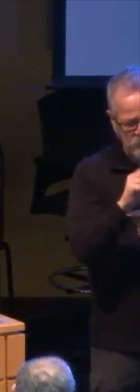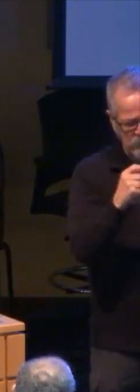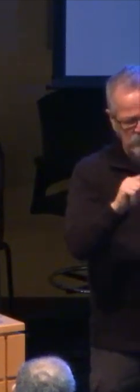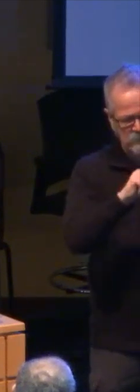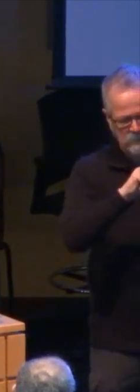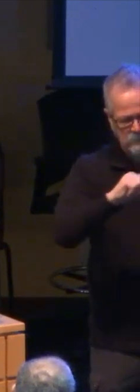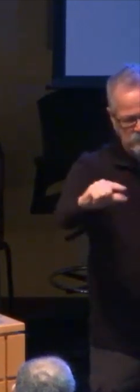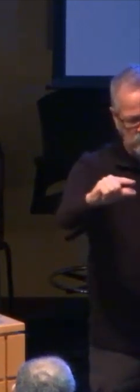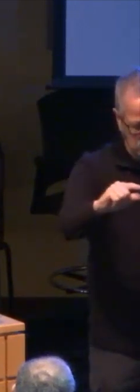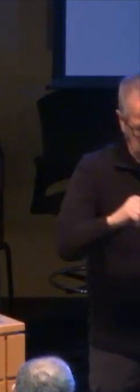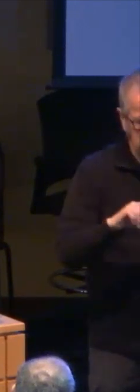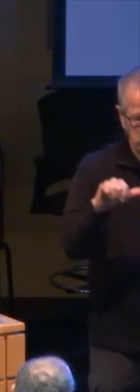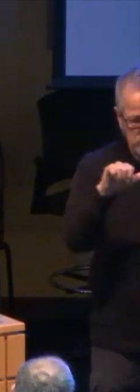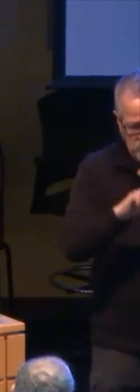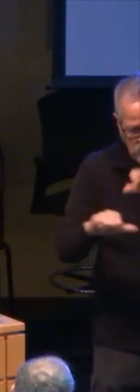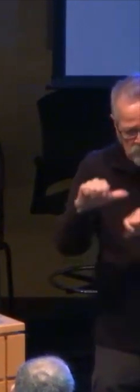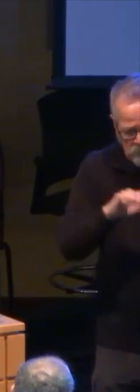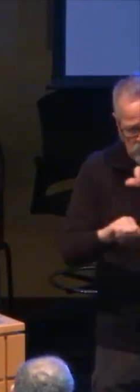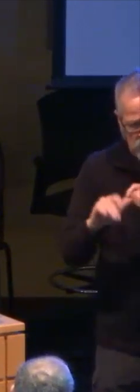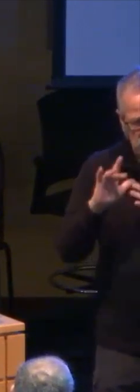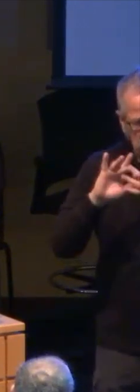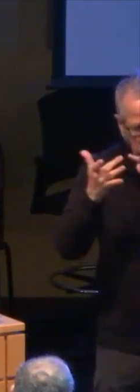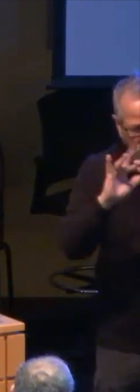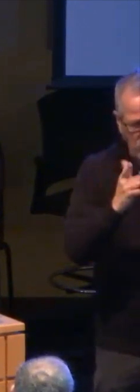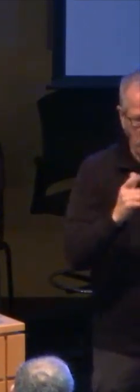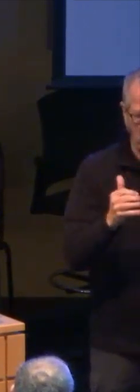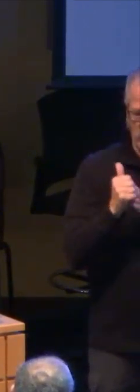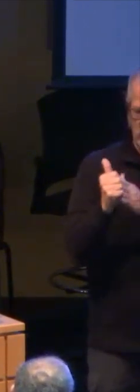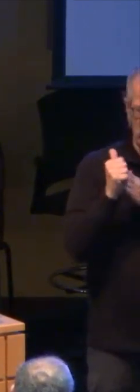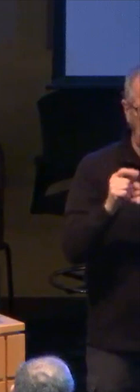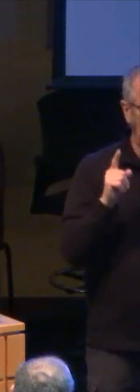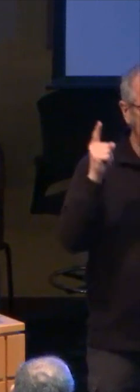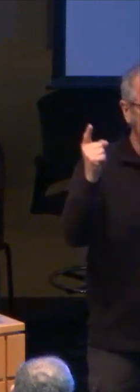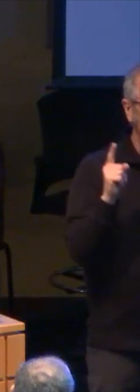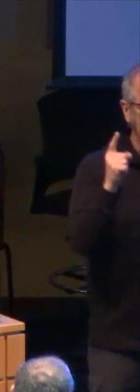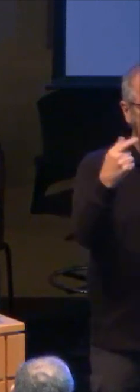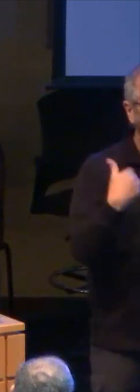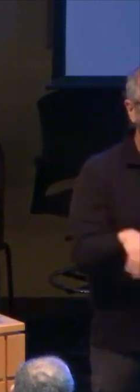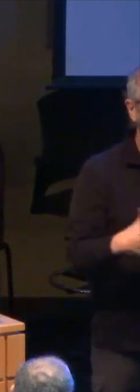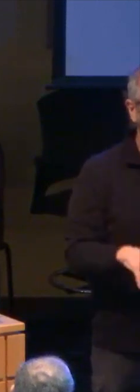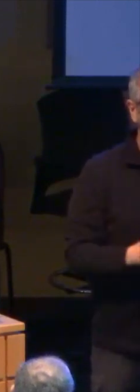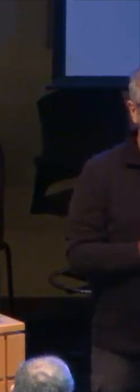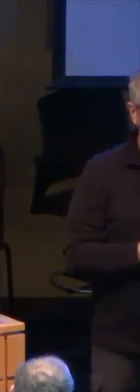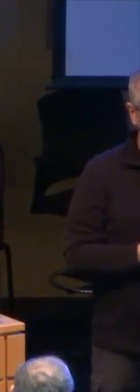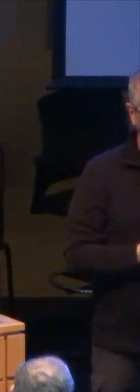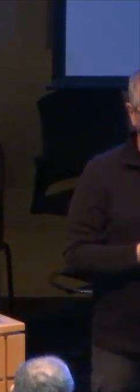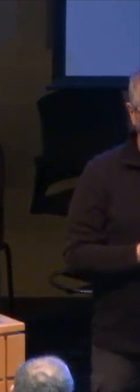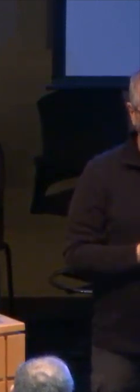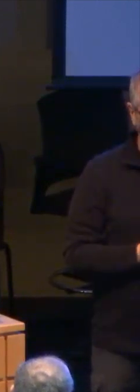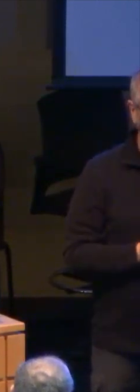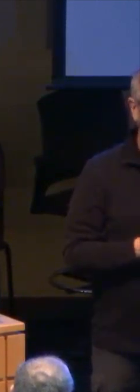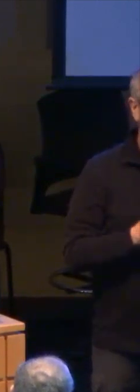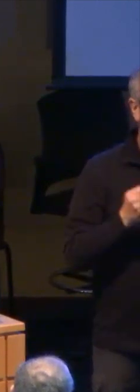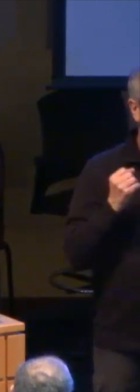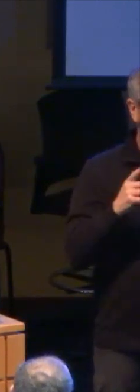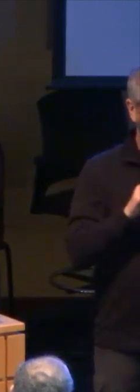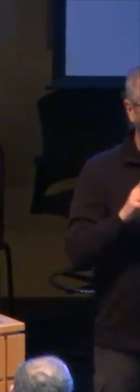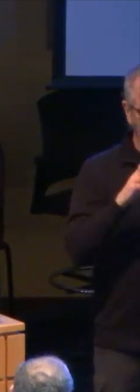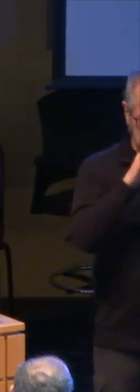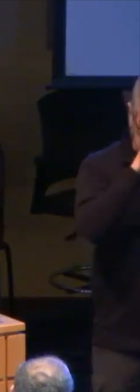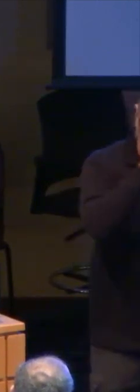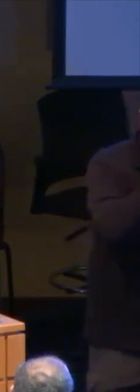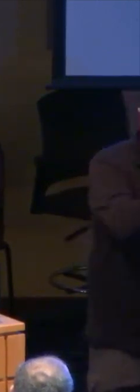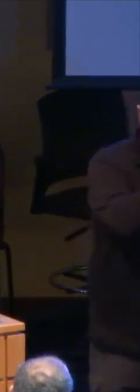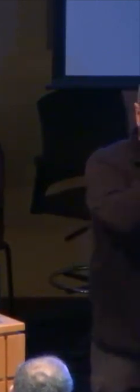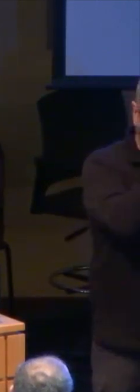as a master communicator. She is a past fellow of the Leopold Leadership Program from Stanford's Woods Institute